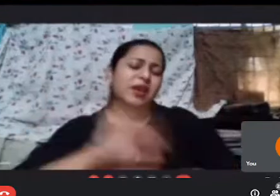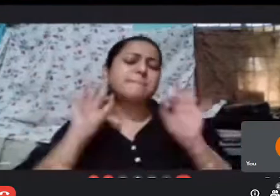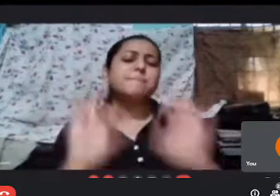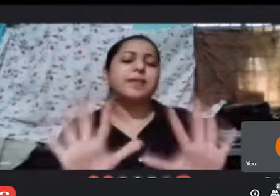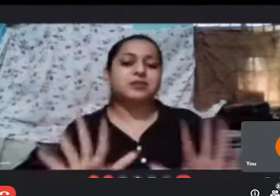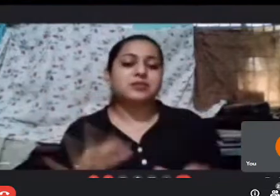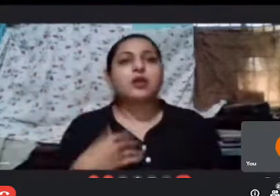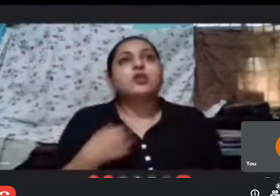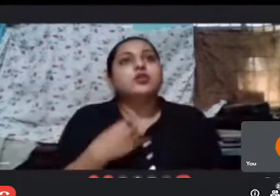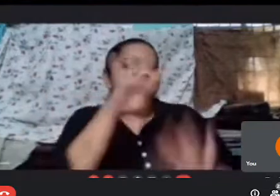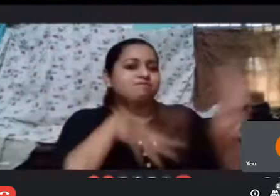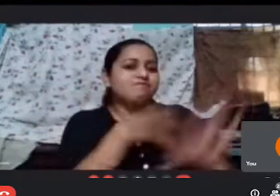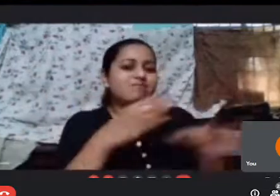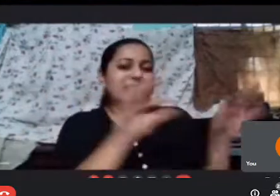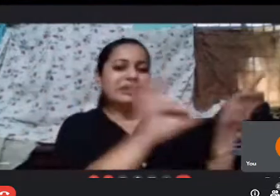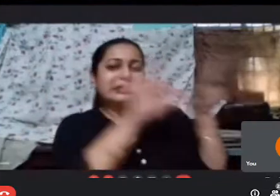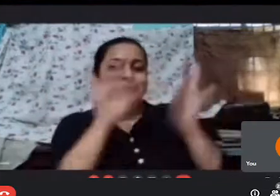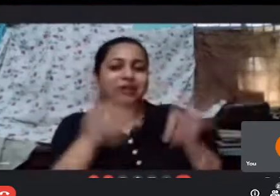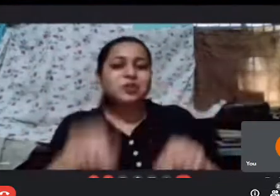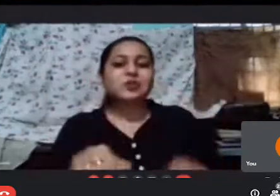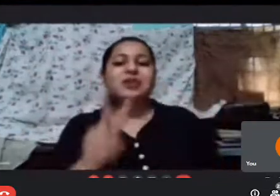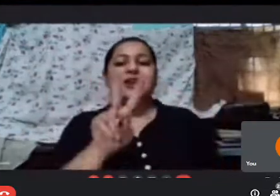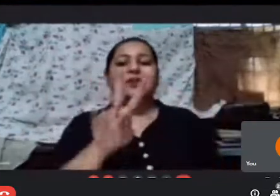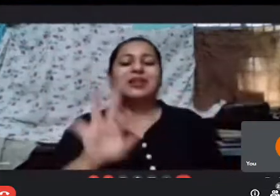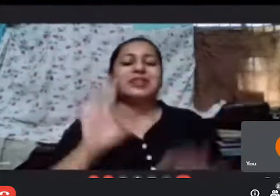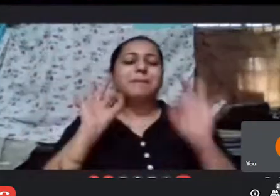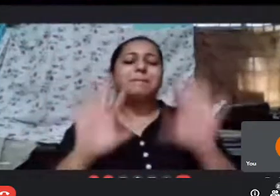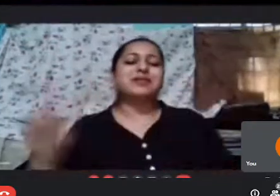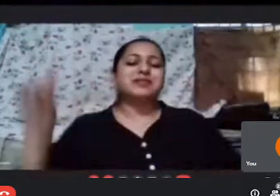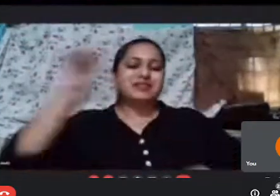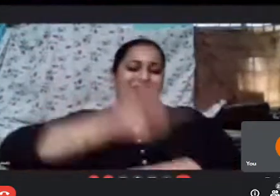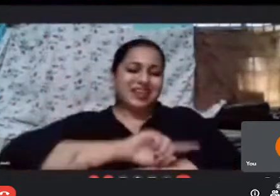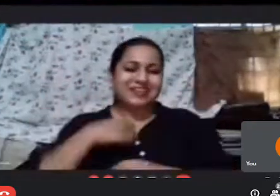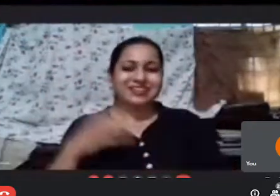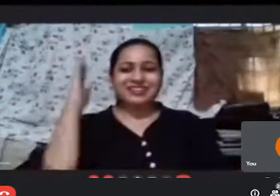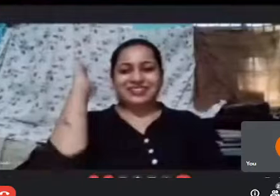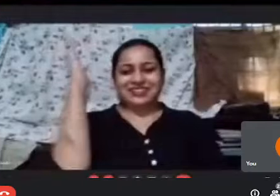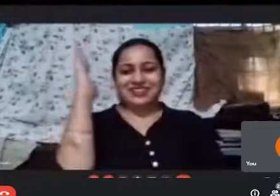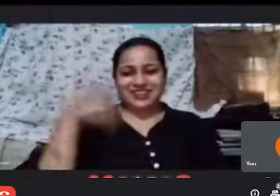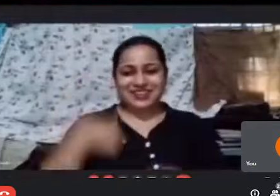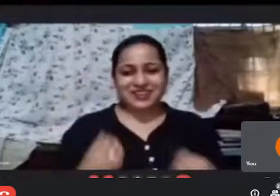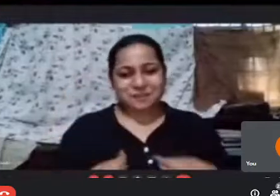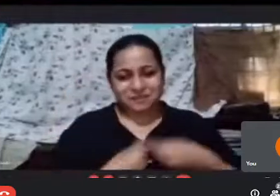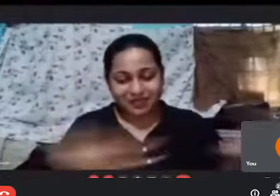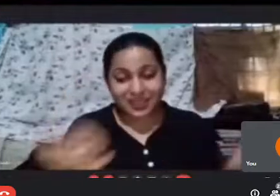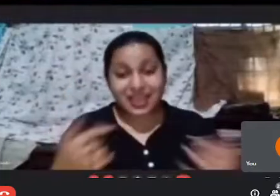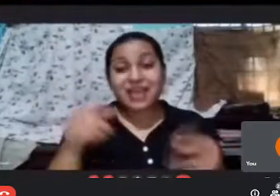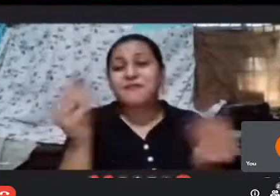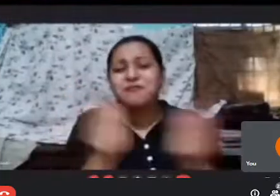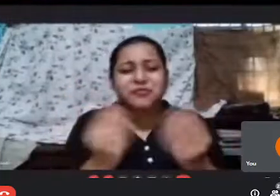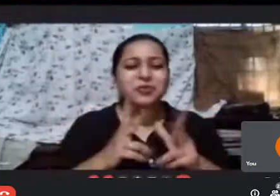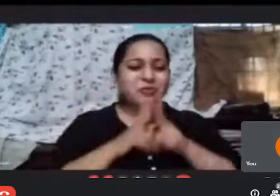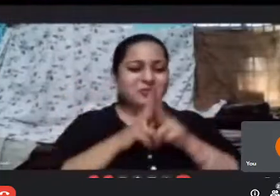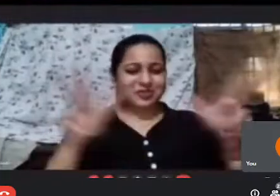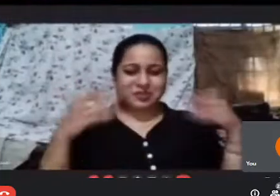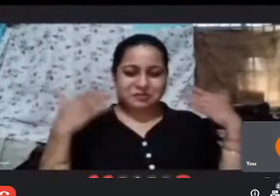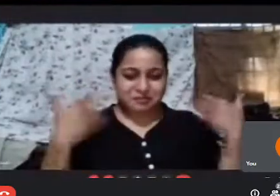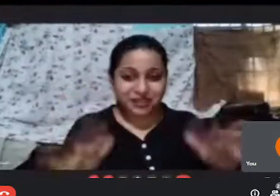today. Now, with these few words, I welcome all of you to today's